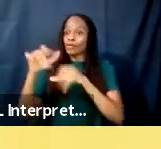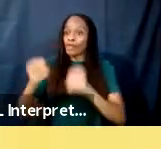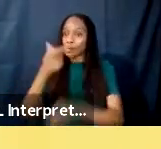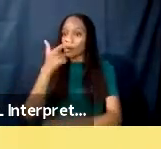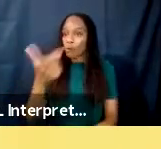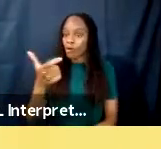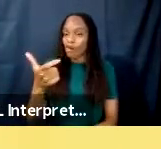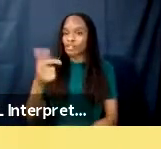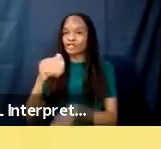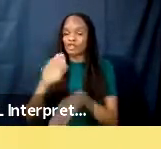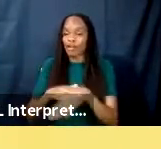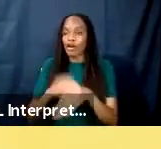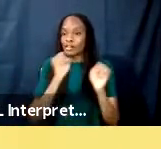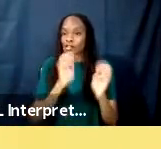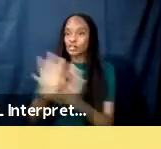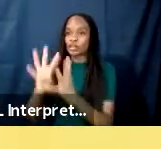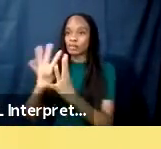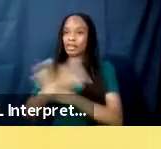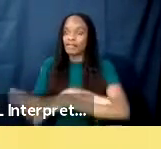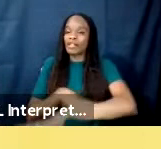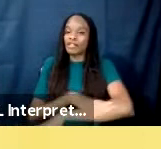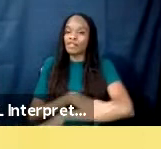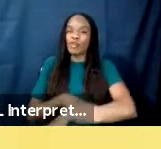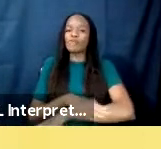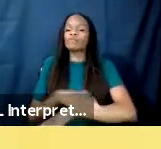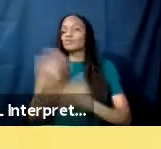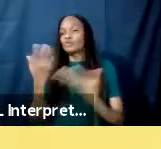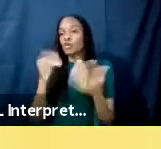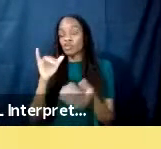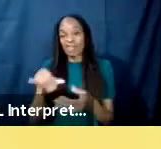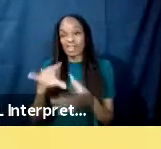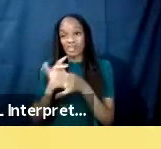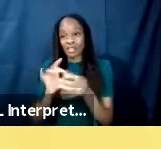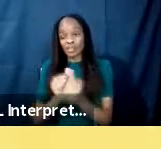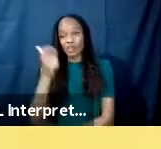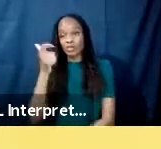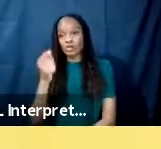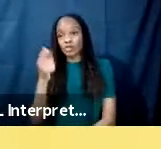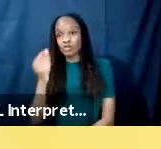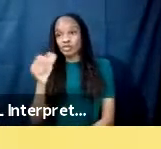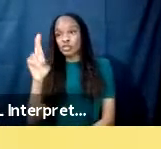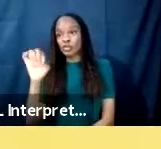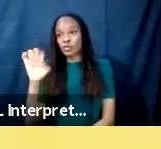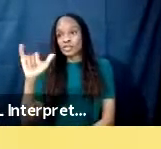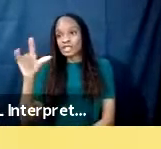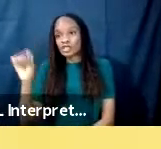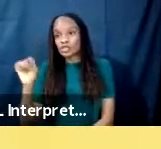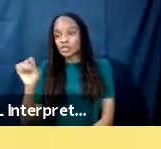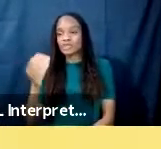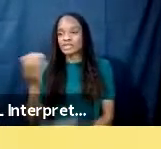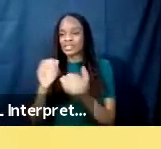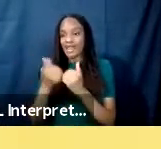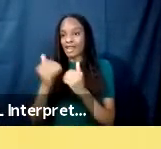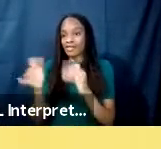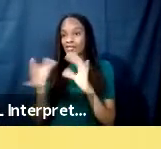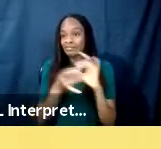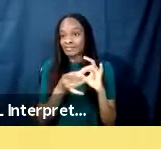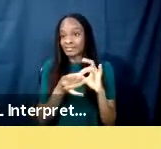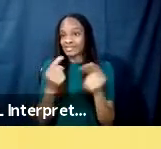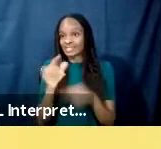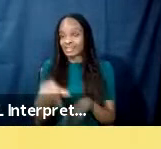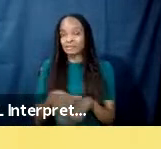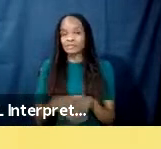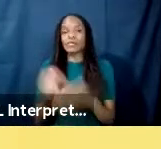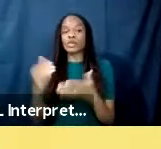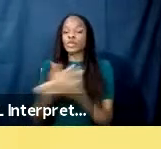on a streaming platform. So the side letters speak to the residuals and things that apply to that type of exhibition. The new